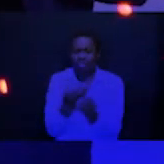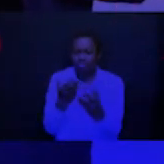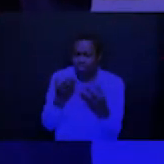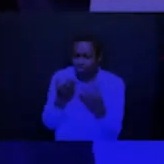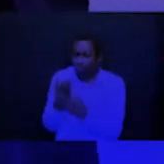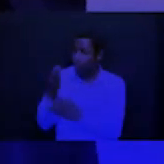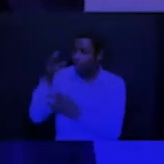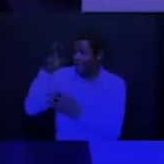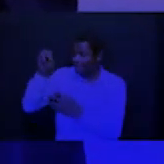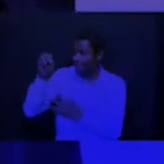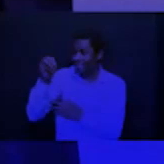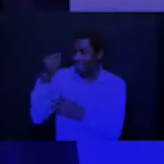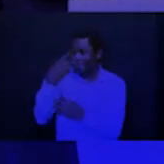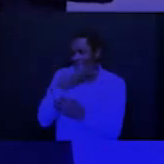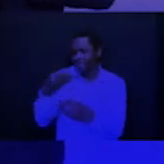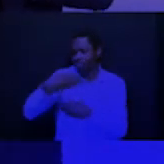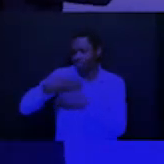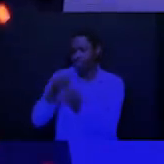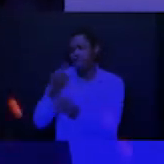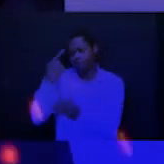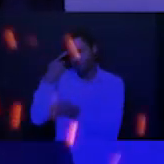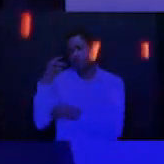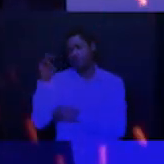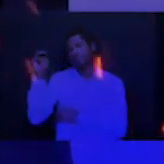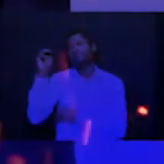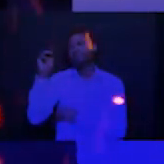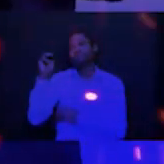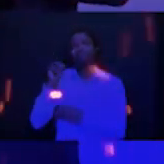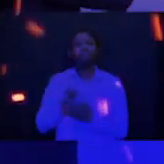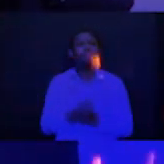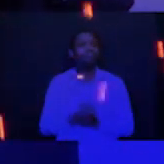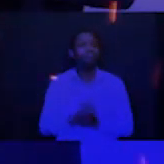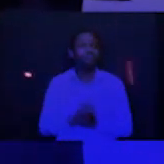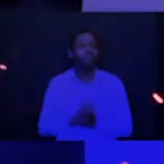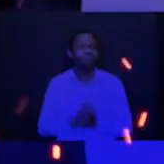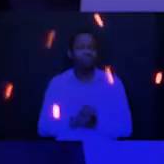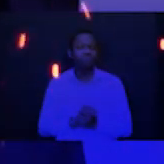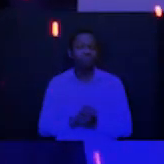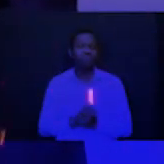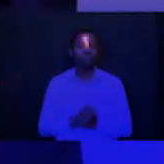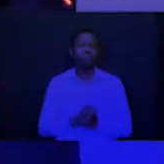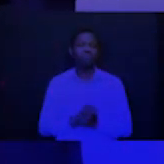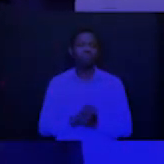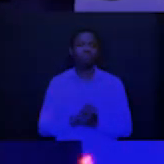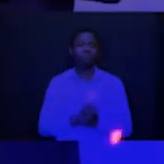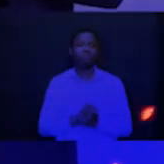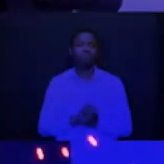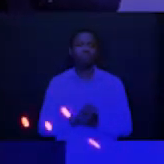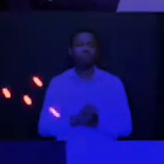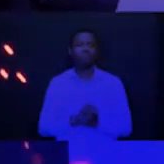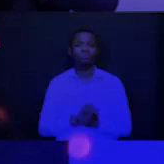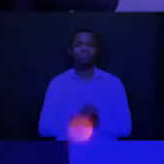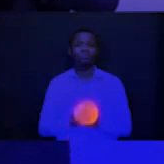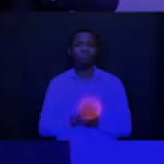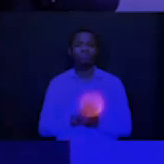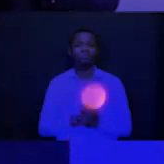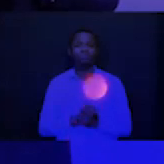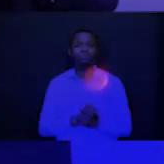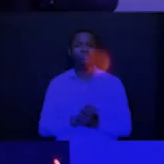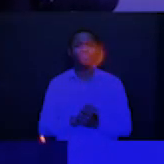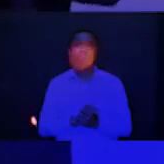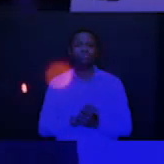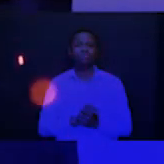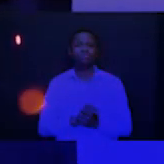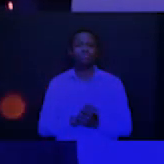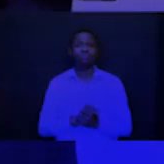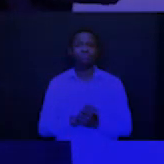you know, the was so, ni dear, a was as so, the won't who knew any the won't who knew, and him and him and